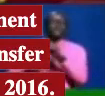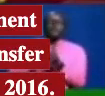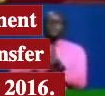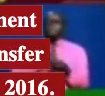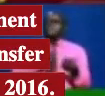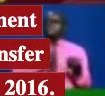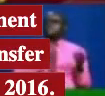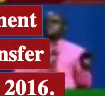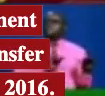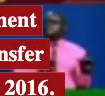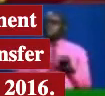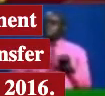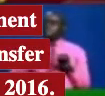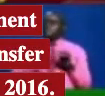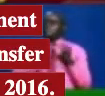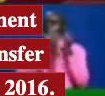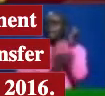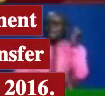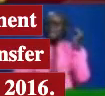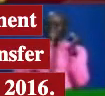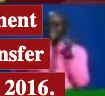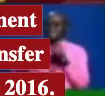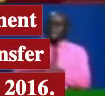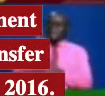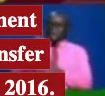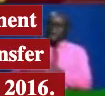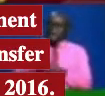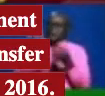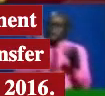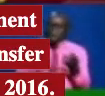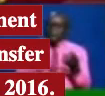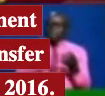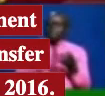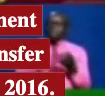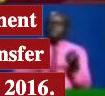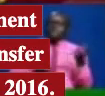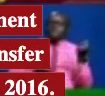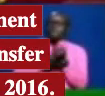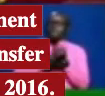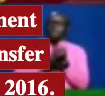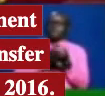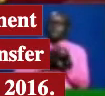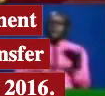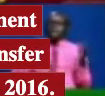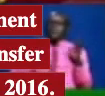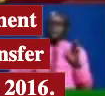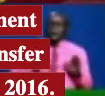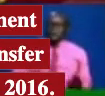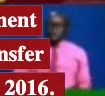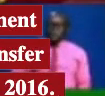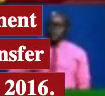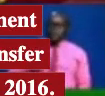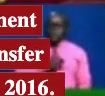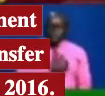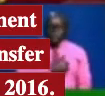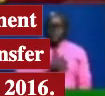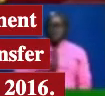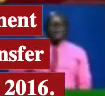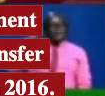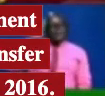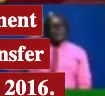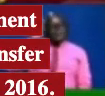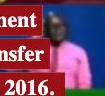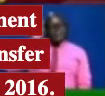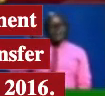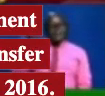So this cash needs to be really supported by everybody. We recall the last